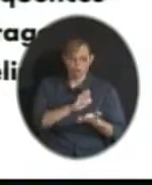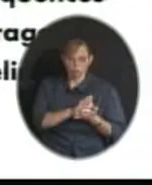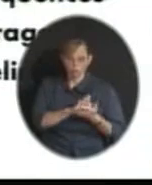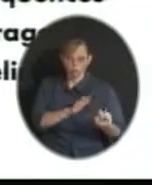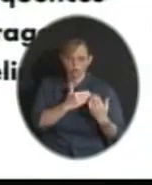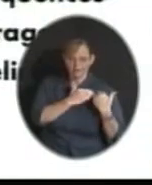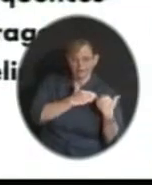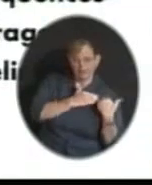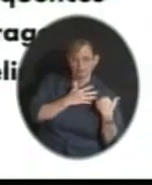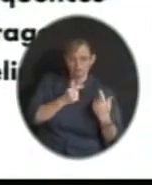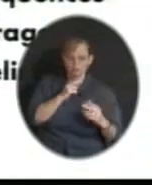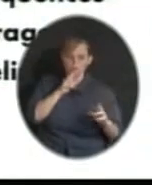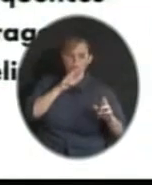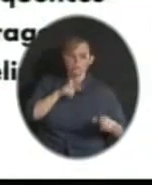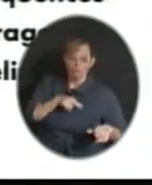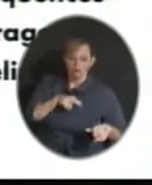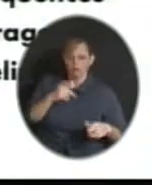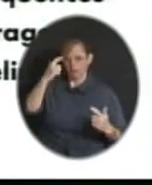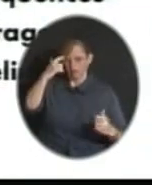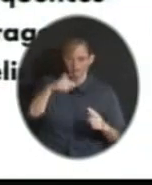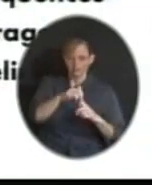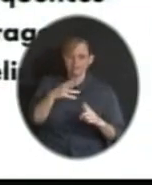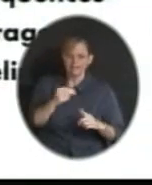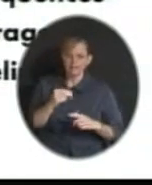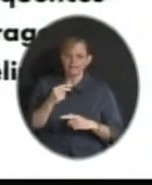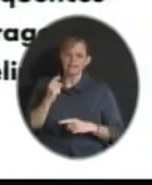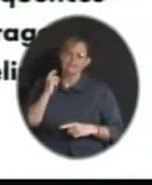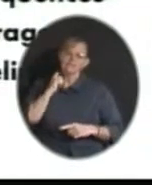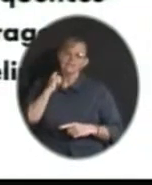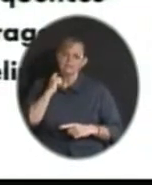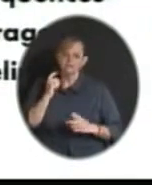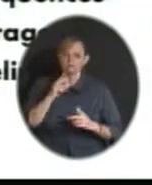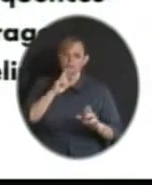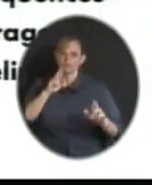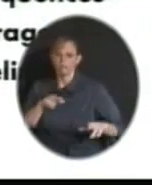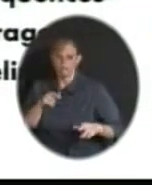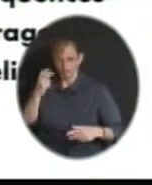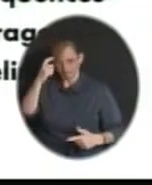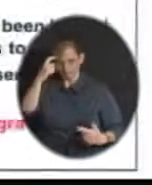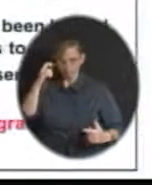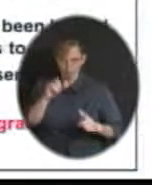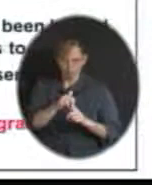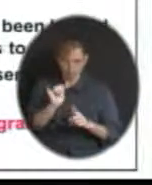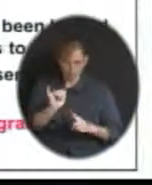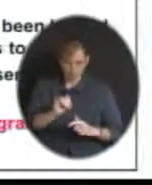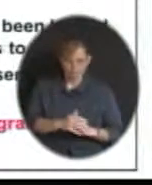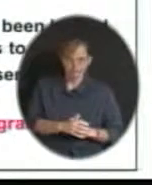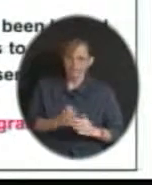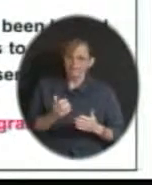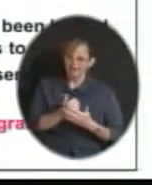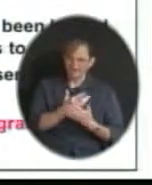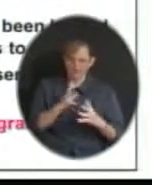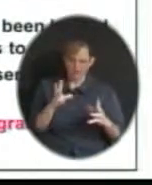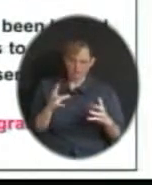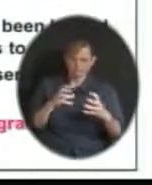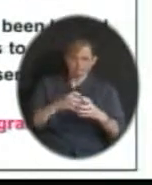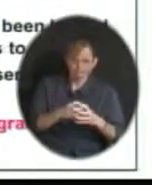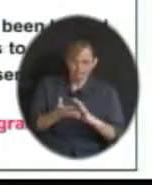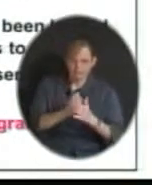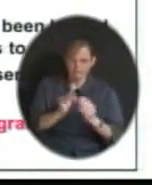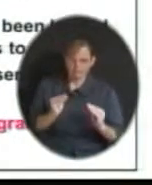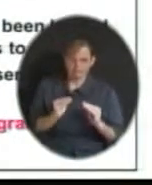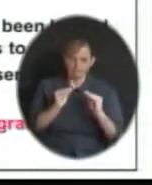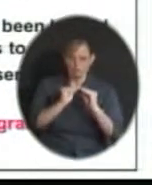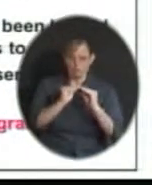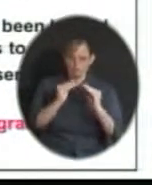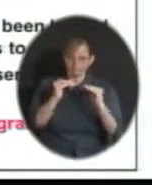only reports of bullying, but victim reports. And so all this has come together, certainly, to create heightened concern. I'm not going to go